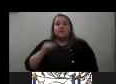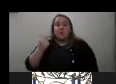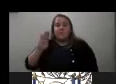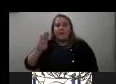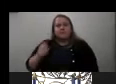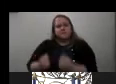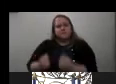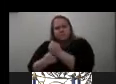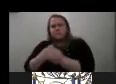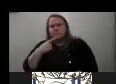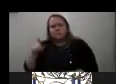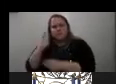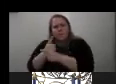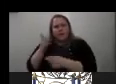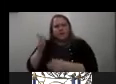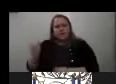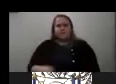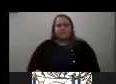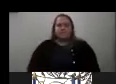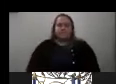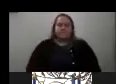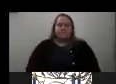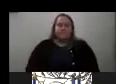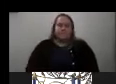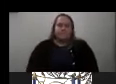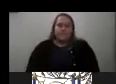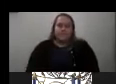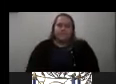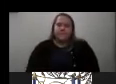thought she was doing the right thing and the wonderful thing.